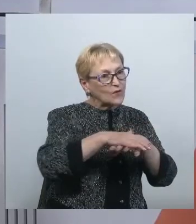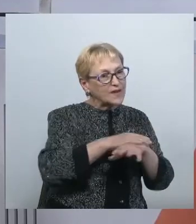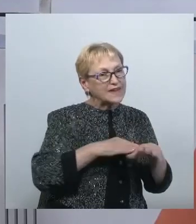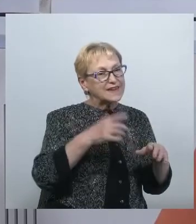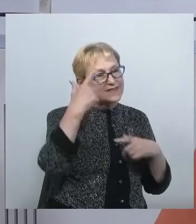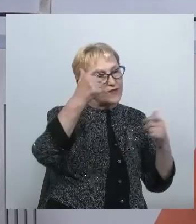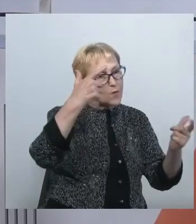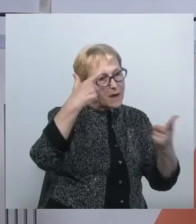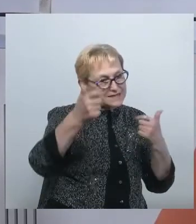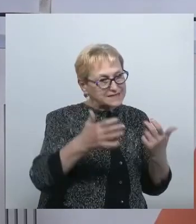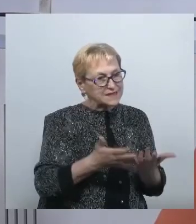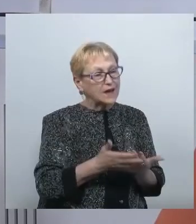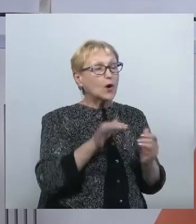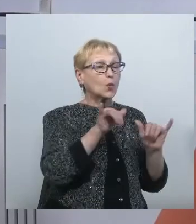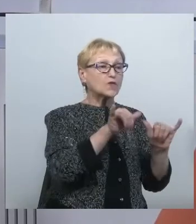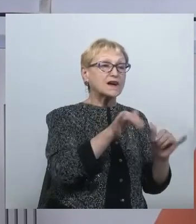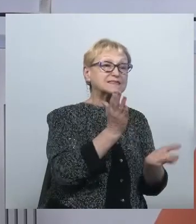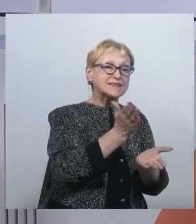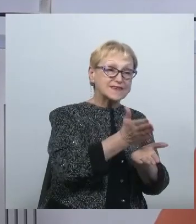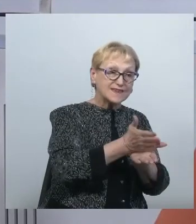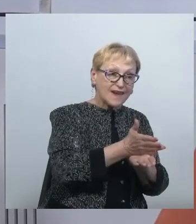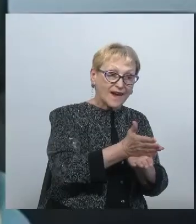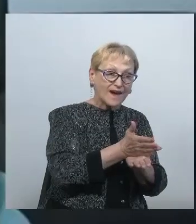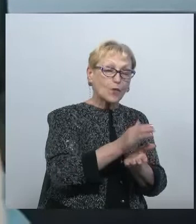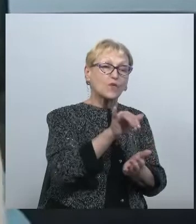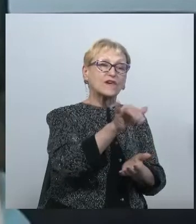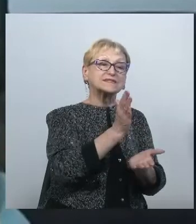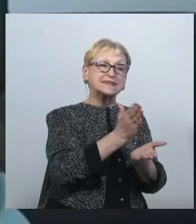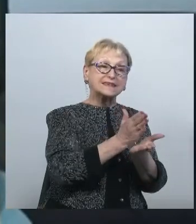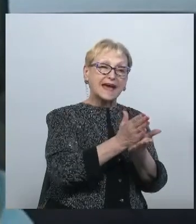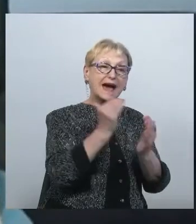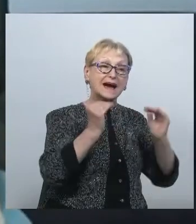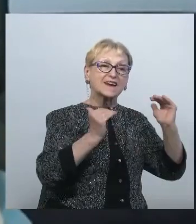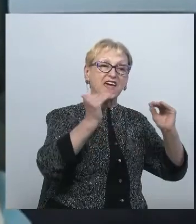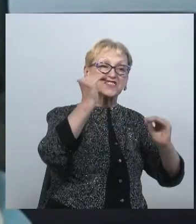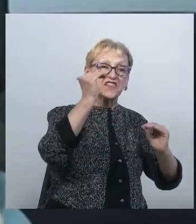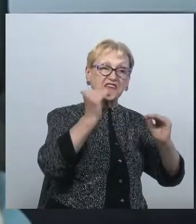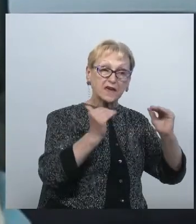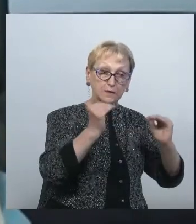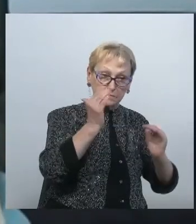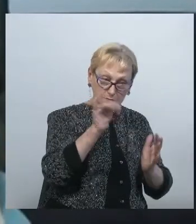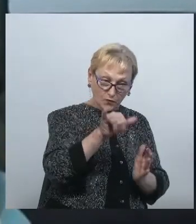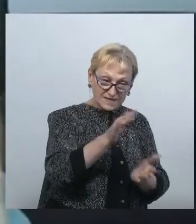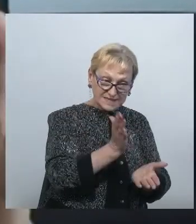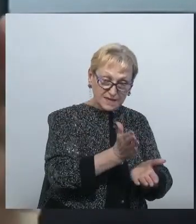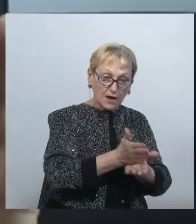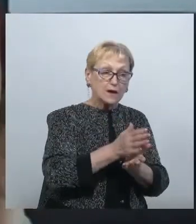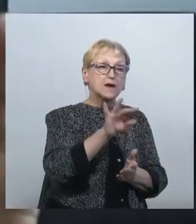by Institute of Mass Information, responsibility. Yes, you have it, but we have ratings.